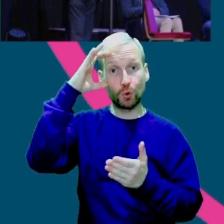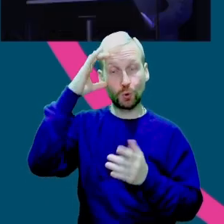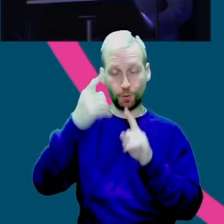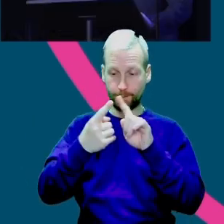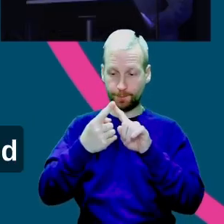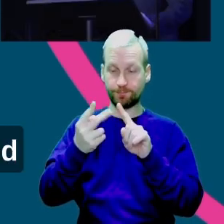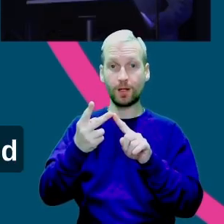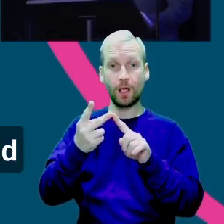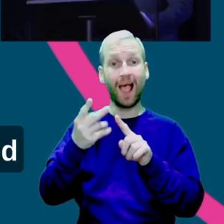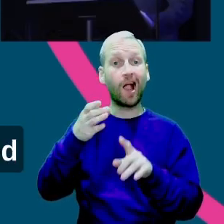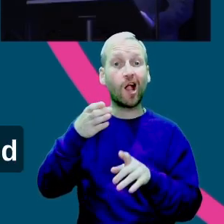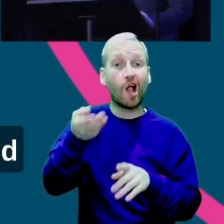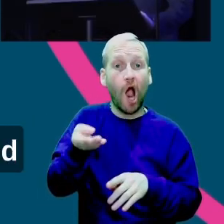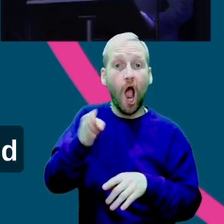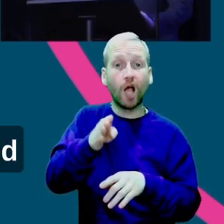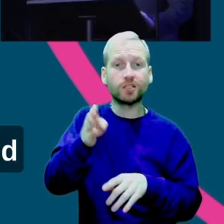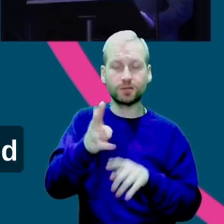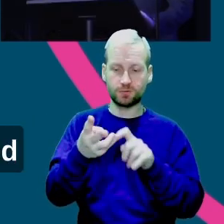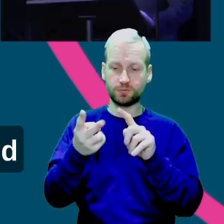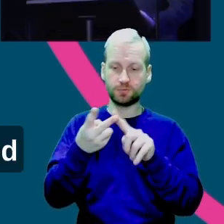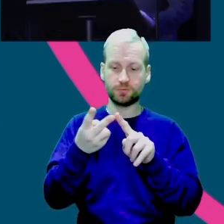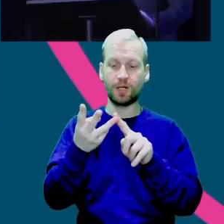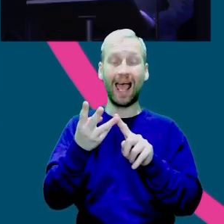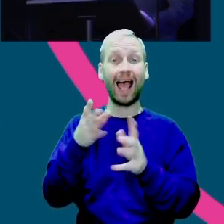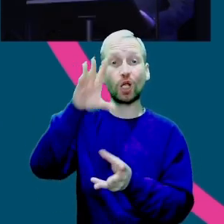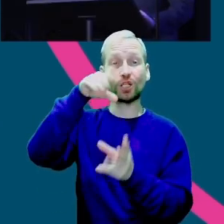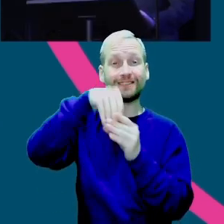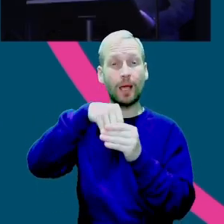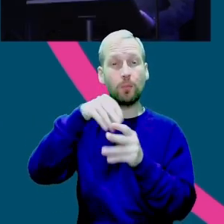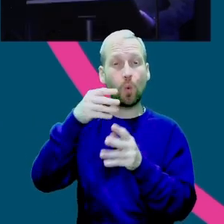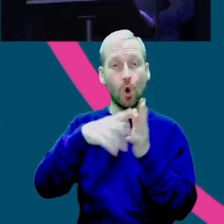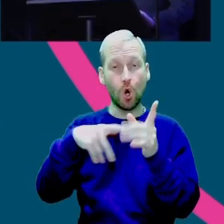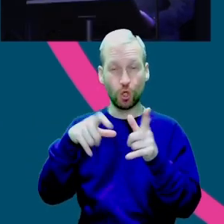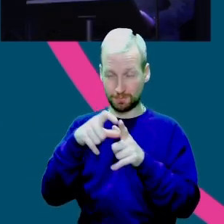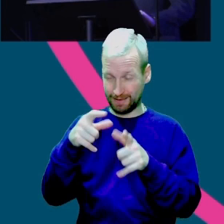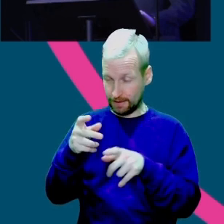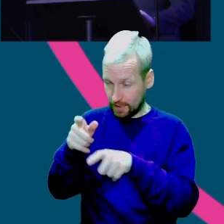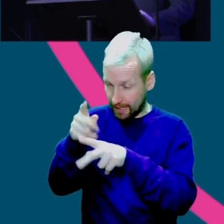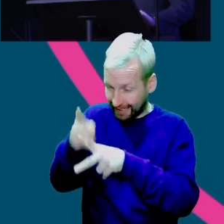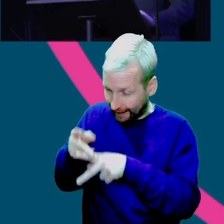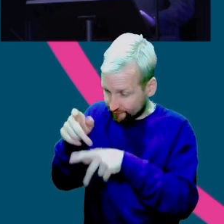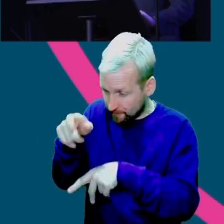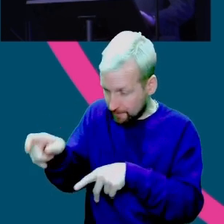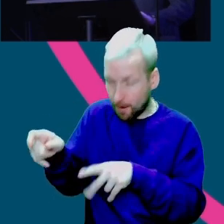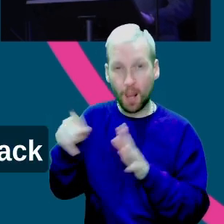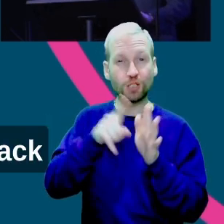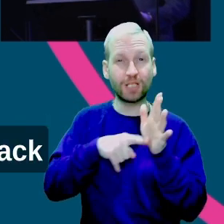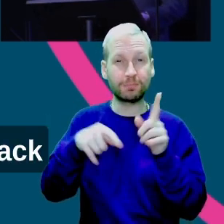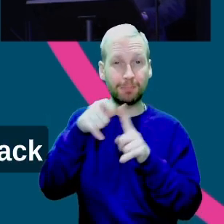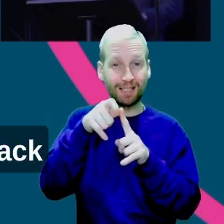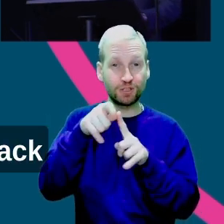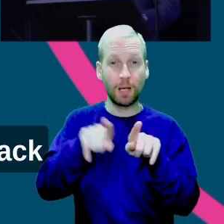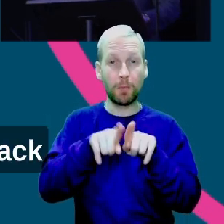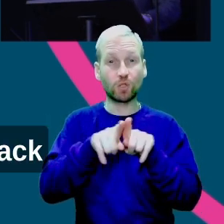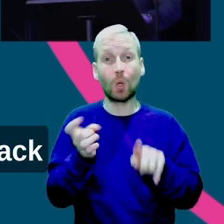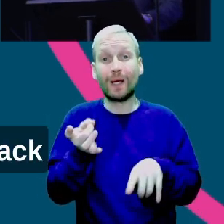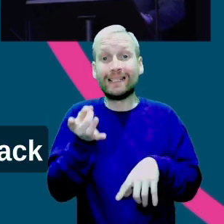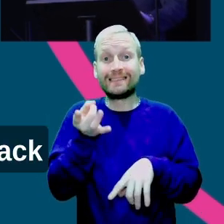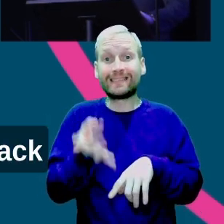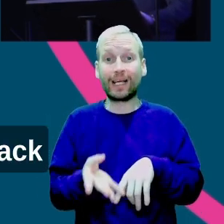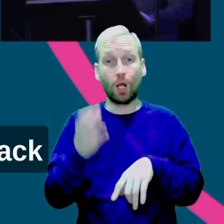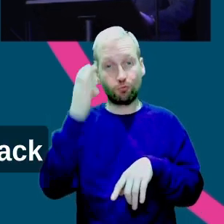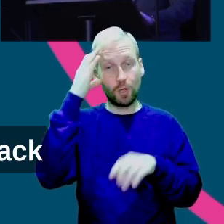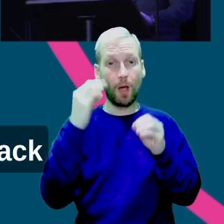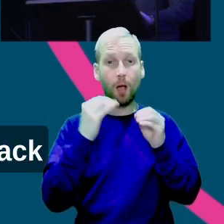ward. We have engaged with people who've been cared for at the James Paget and also in single rooms at Carlton